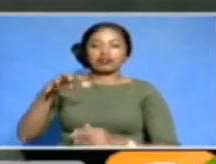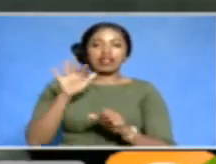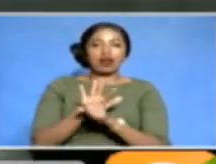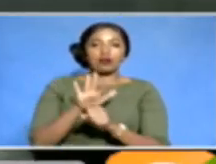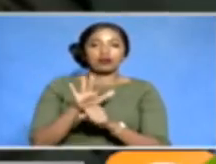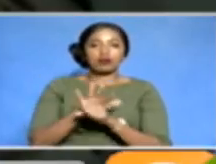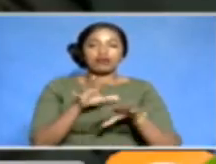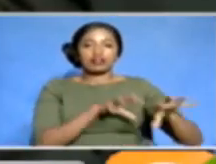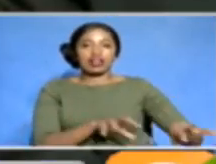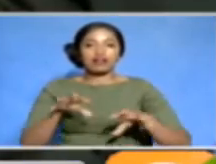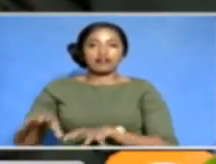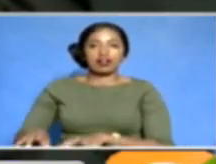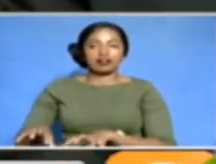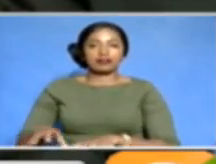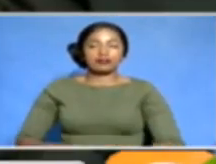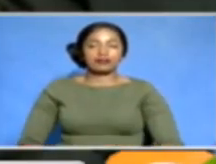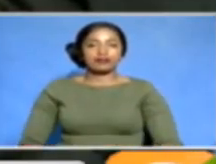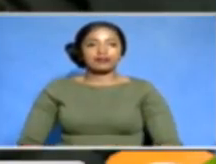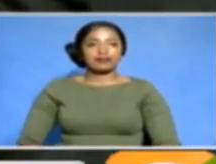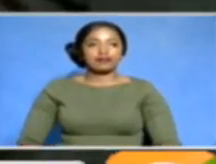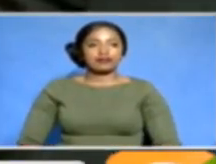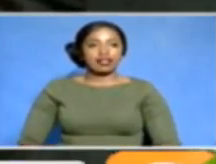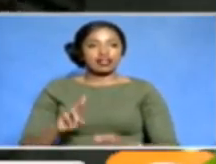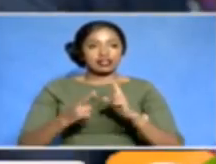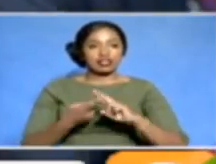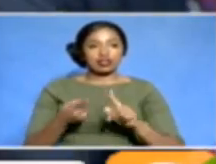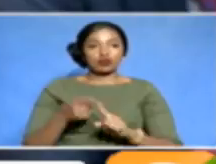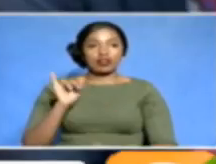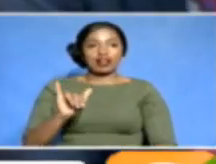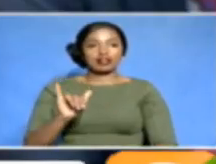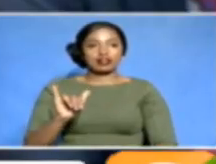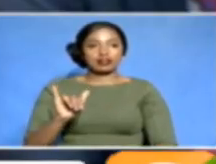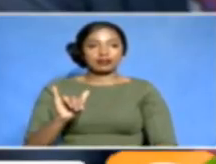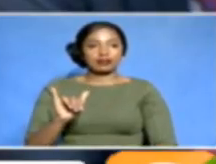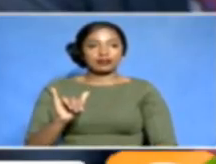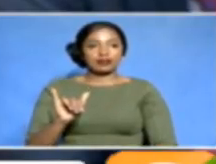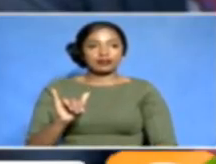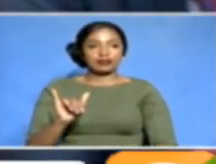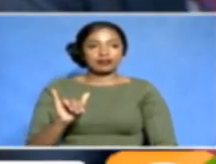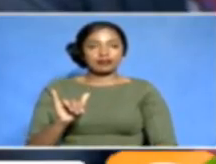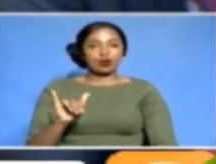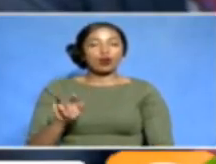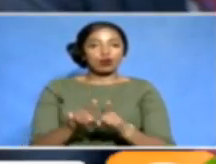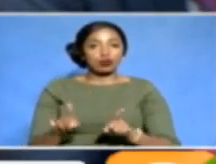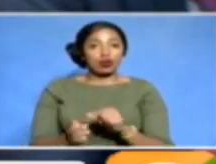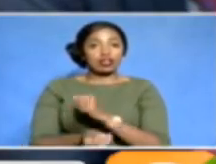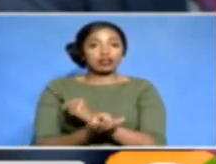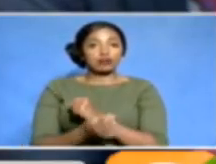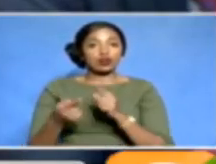and Legal Affairs Committee. Now related to that question, Mr. Also explain to us as